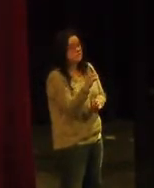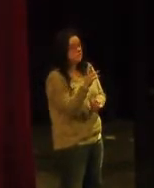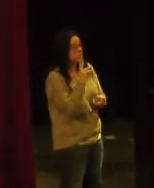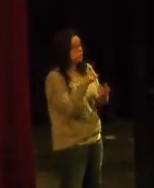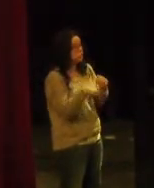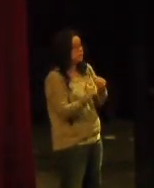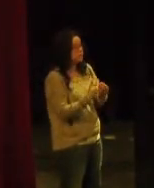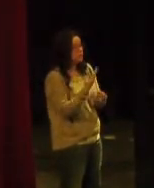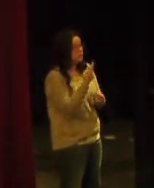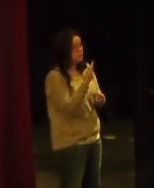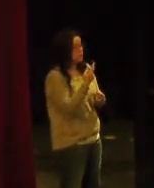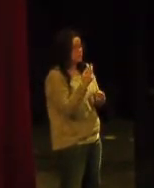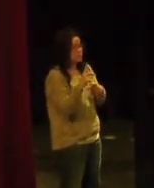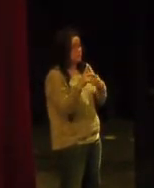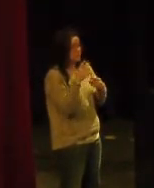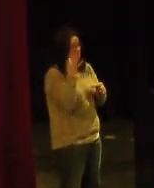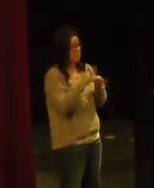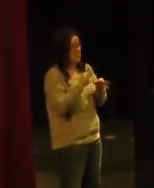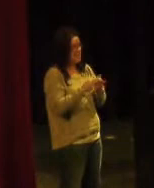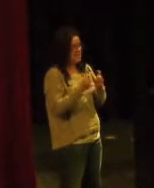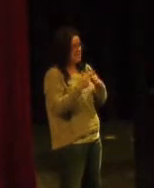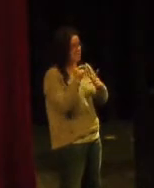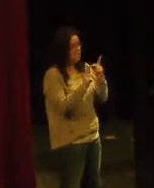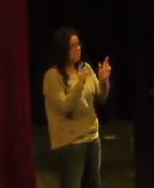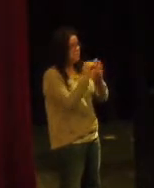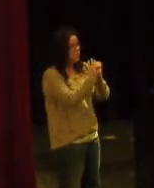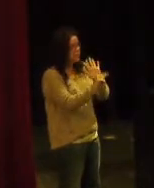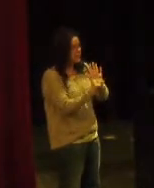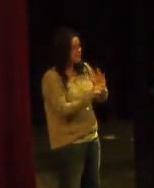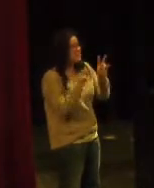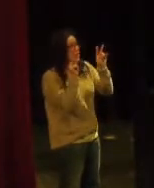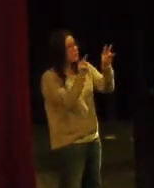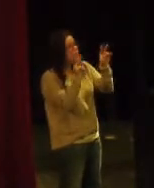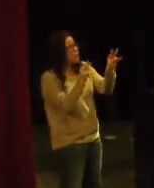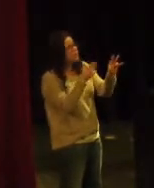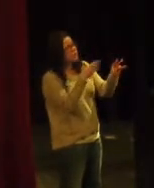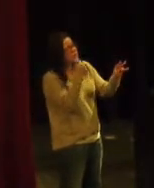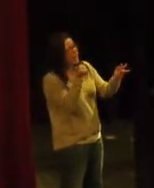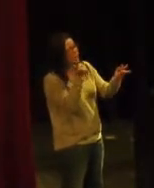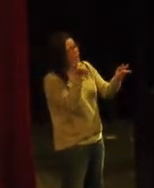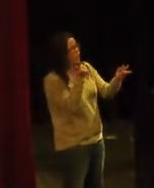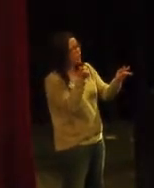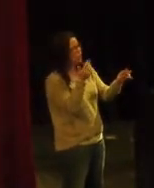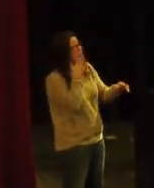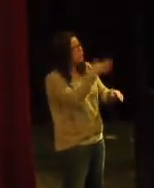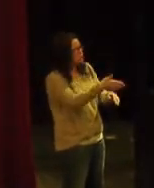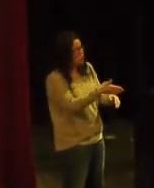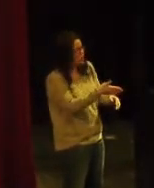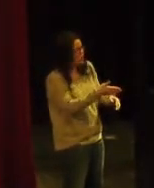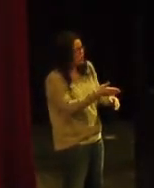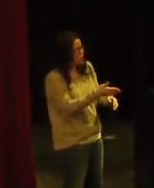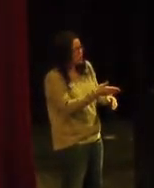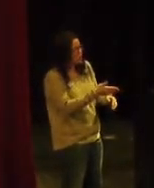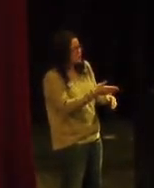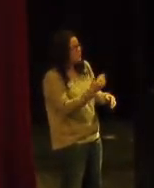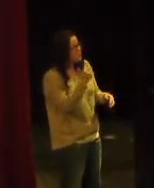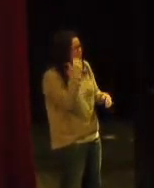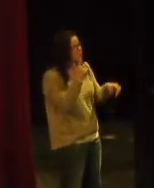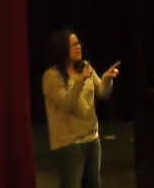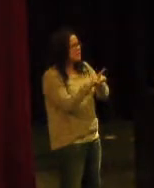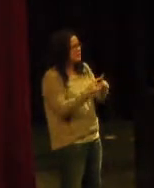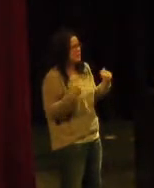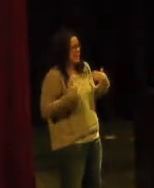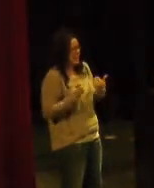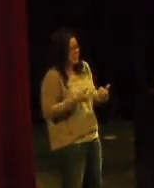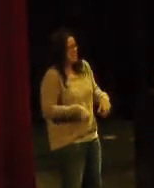faith and the people in the Old Testament that looked forward to a better thing than what they were seeing around them. They knew that even the animal sacrifices and